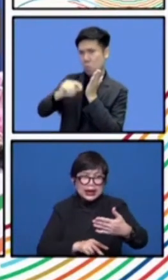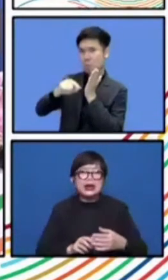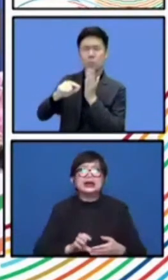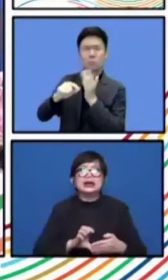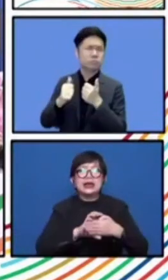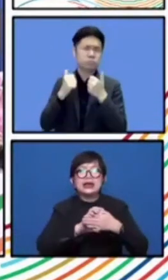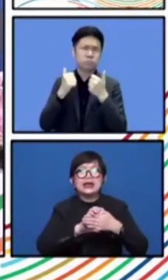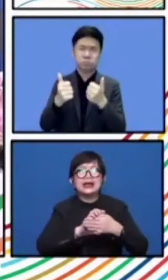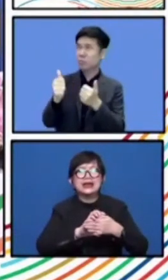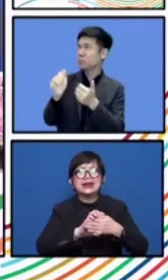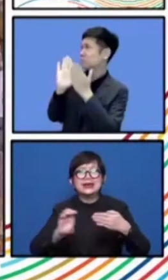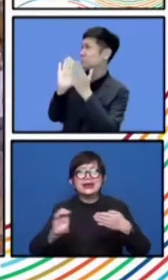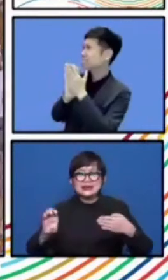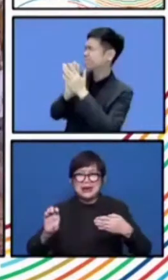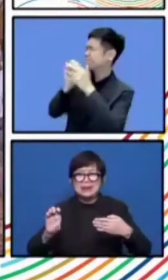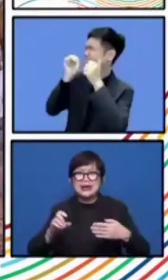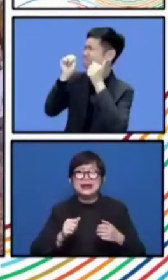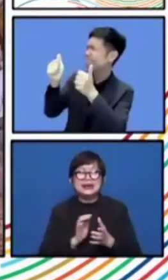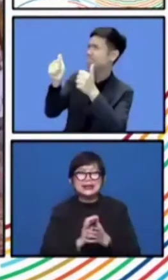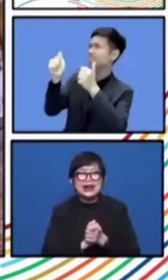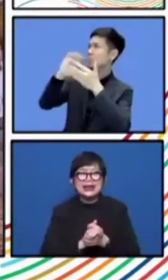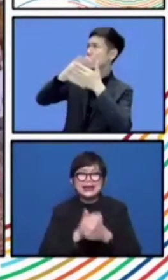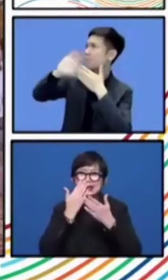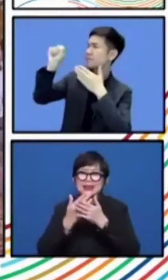on this in our region thank you very much